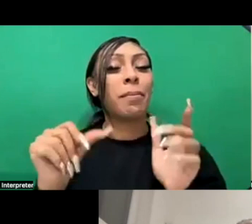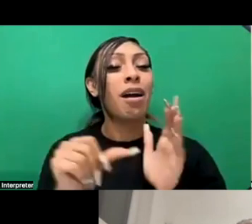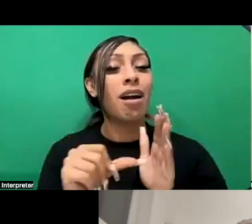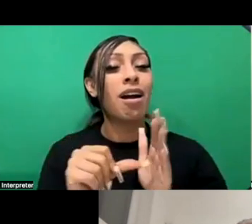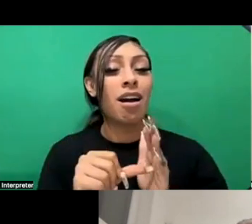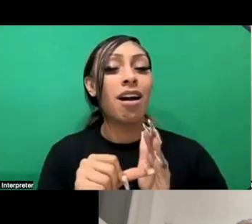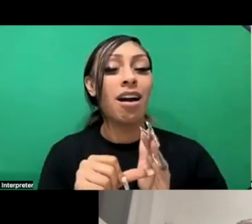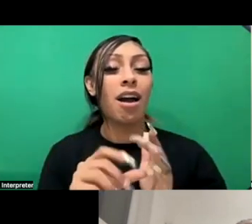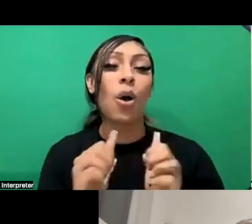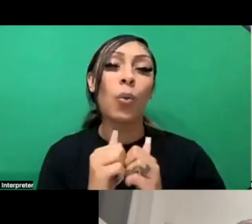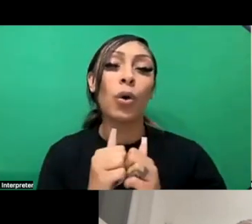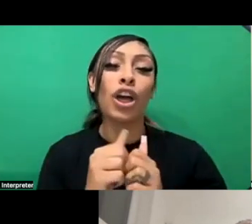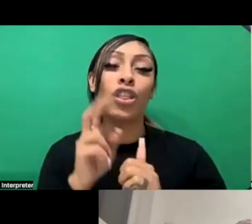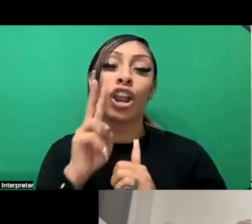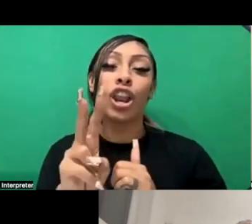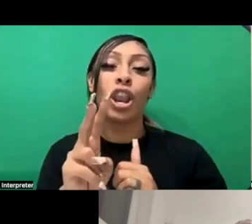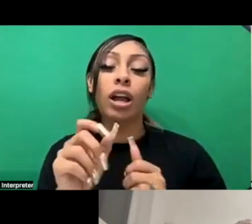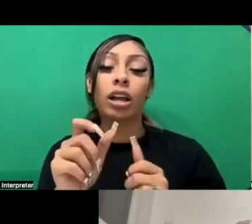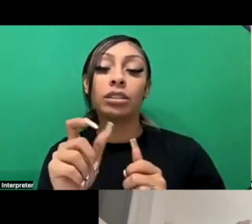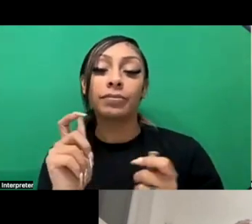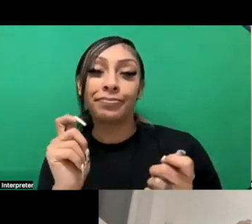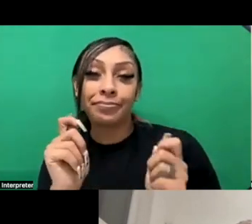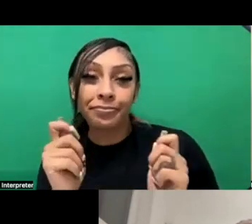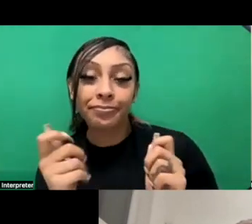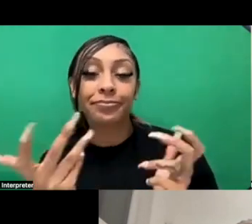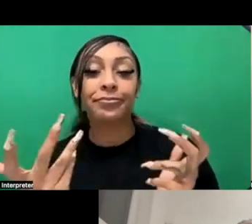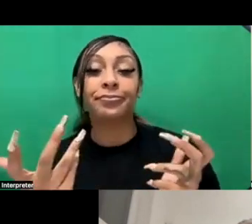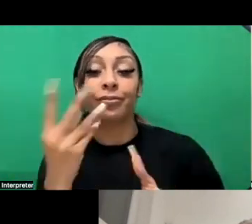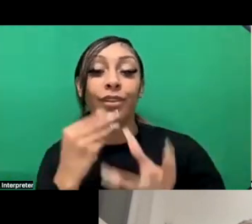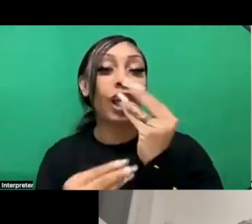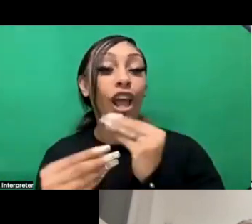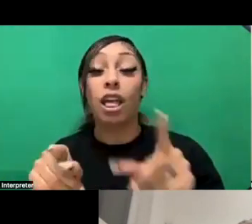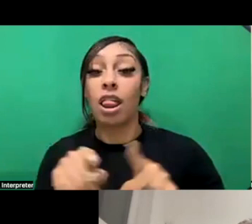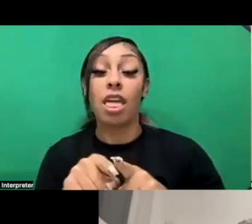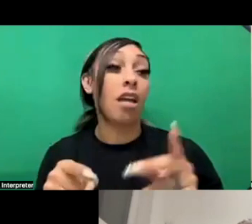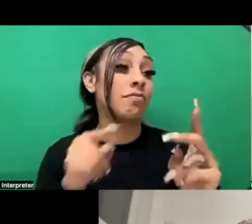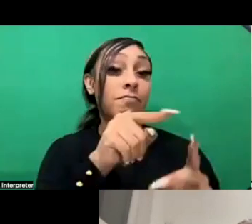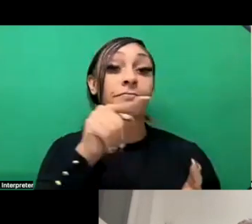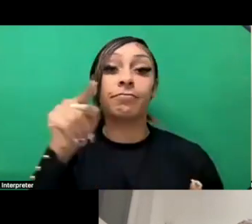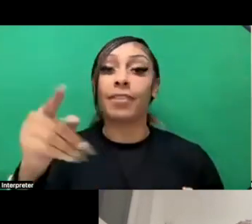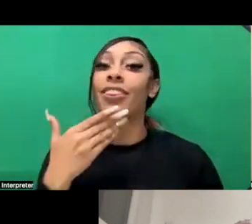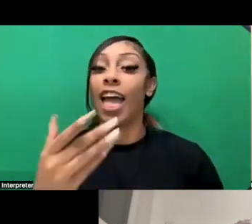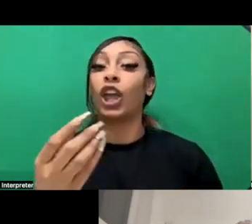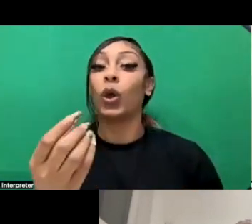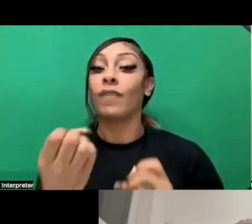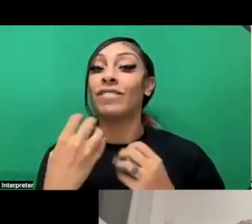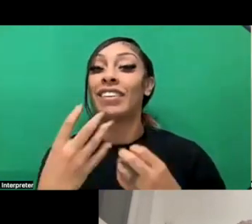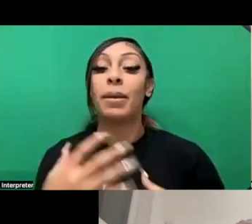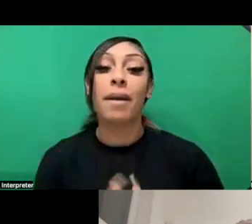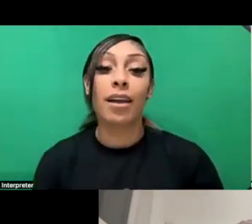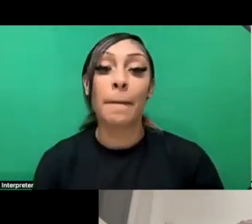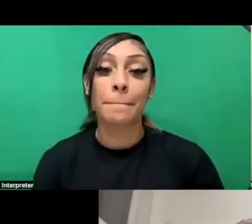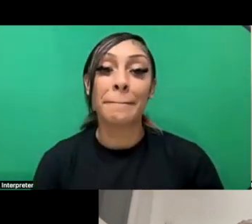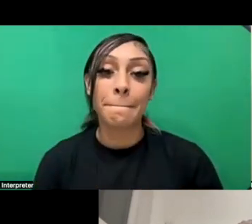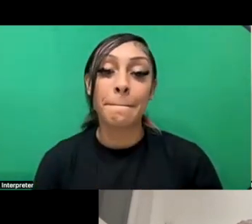definitely worth looking at those customizations and learning it like any other instrument. So thank you so much. Yeah, I agree with